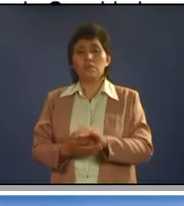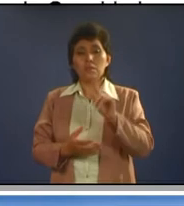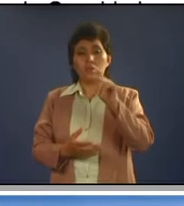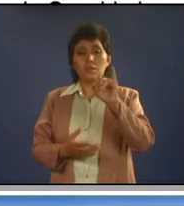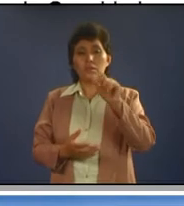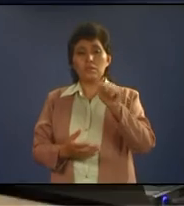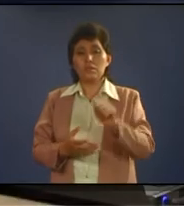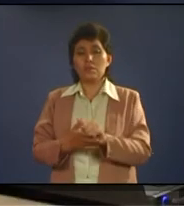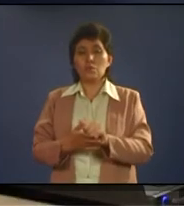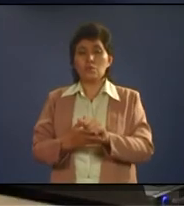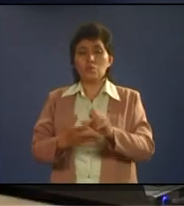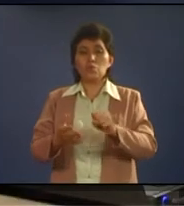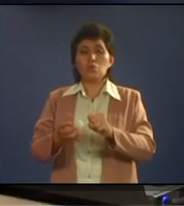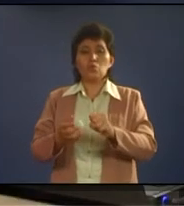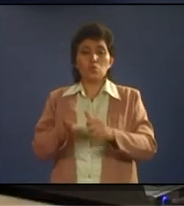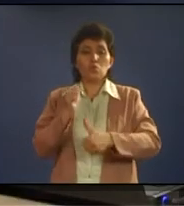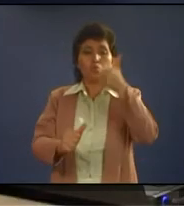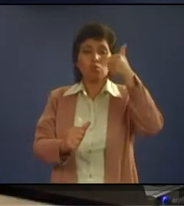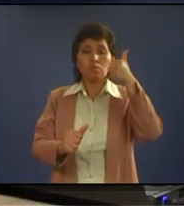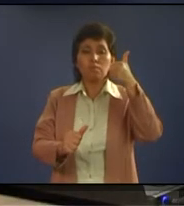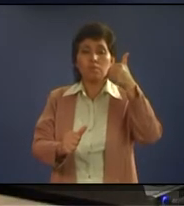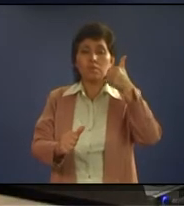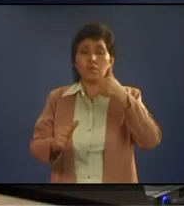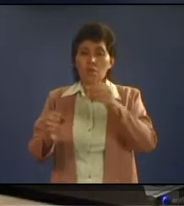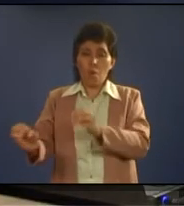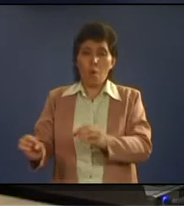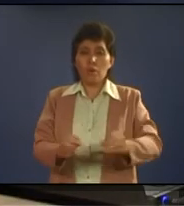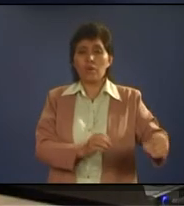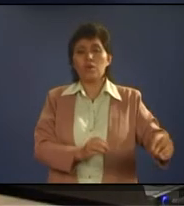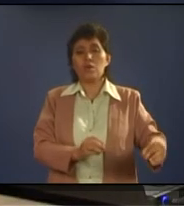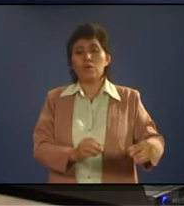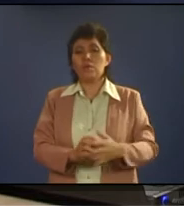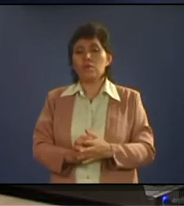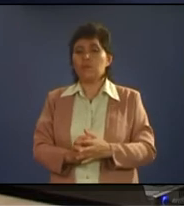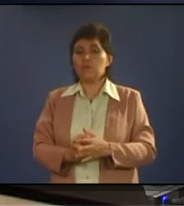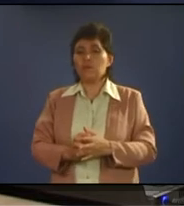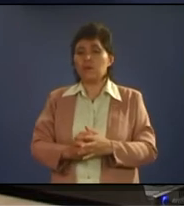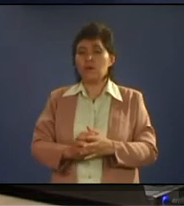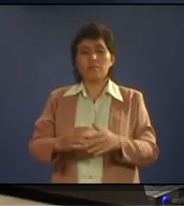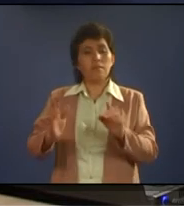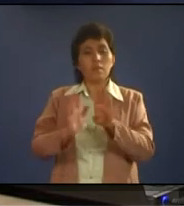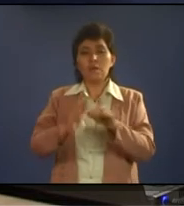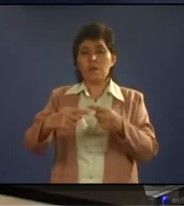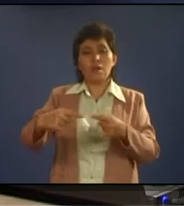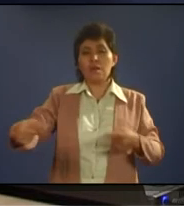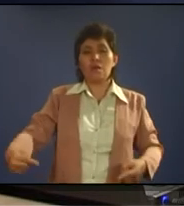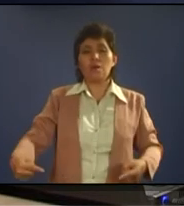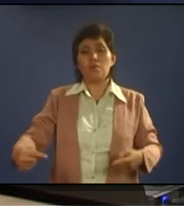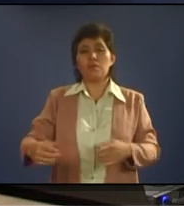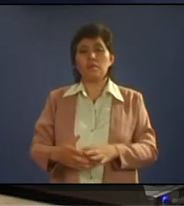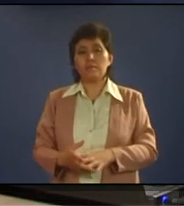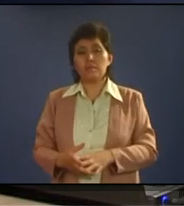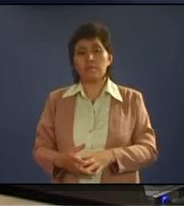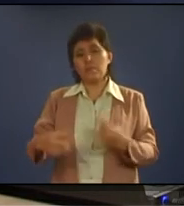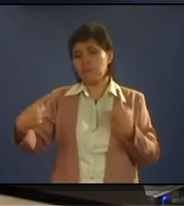Now, superordinate is that you want to find common goals. Even sometimes you are opposite, you're opposite